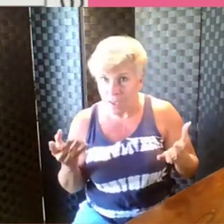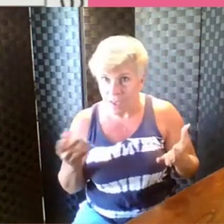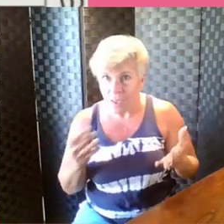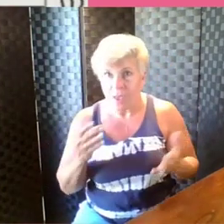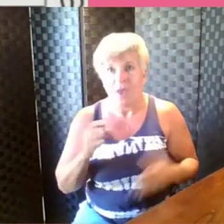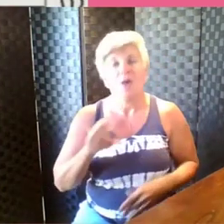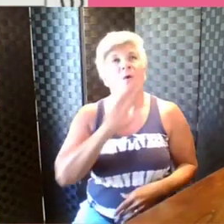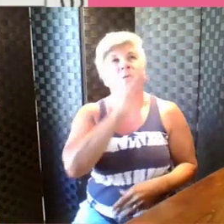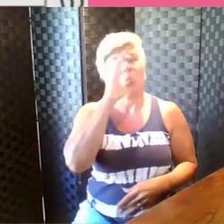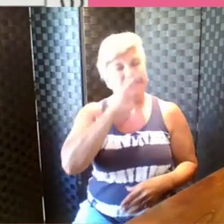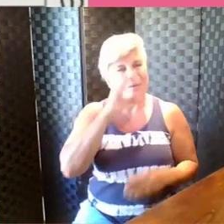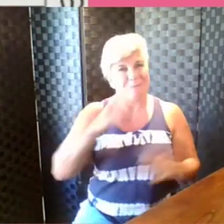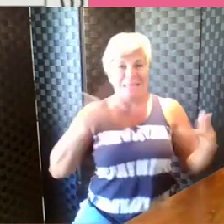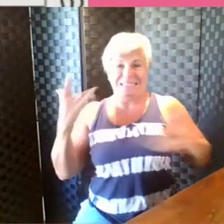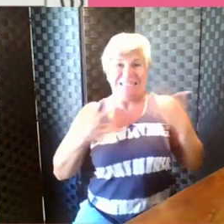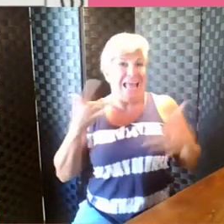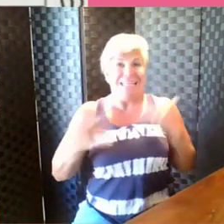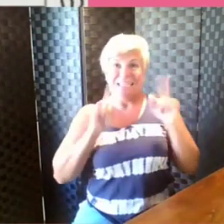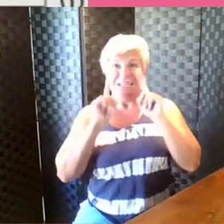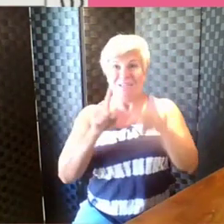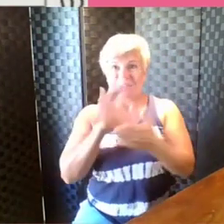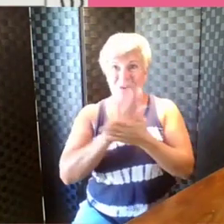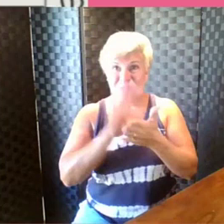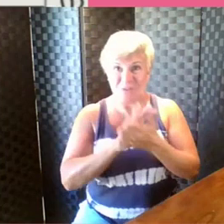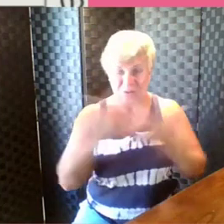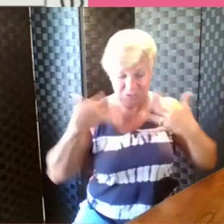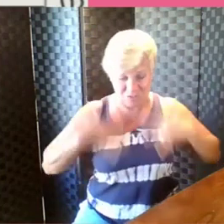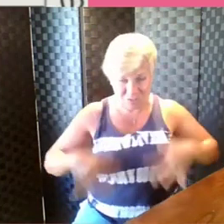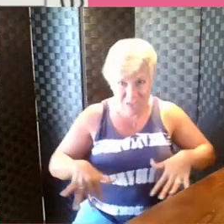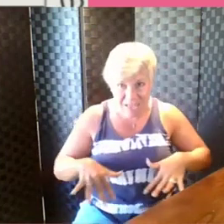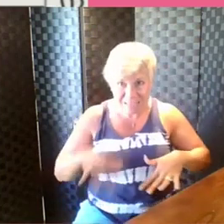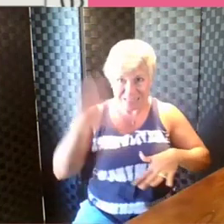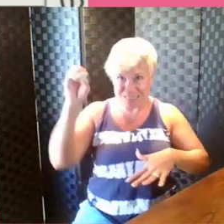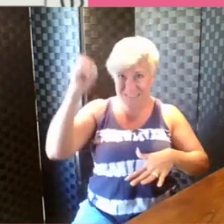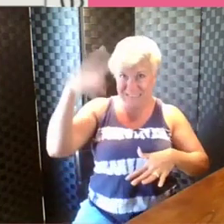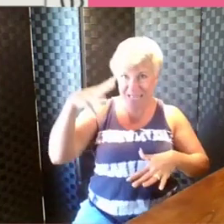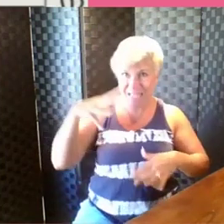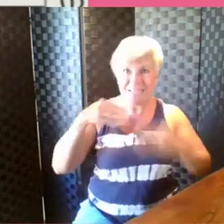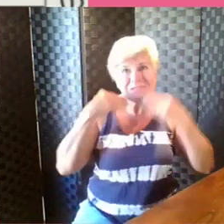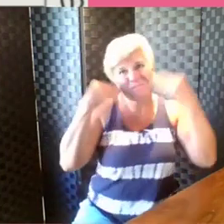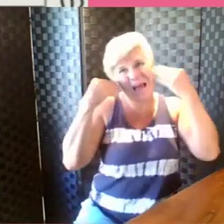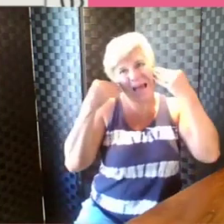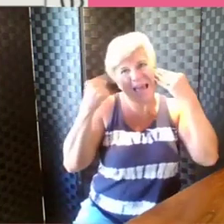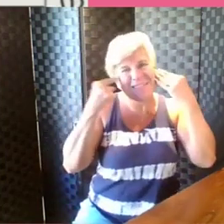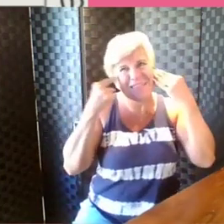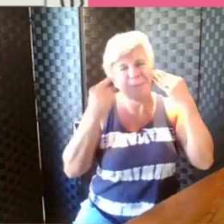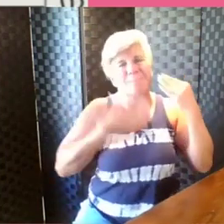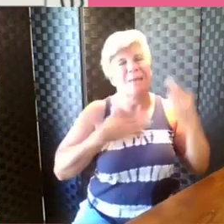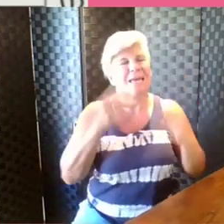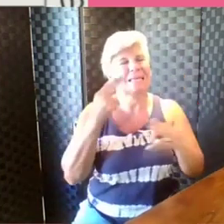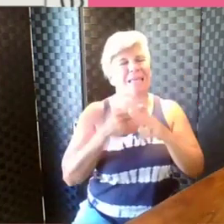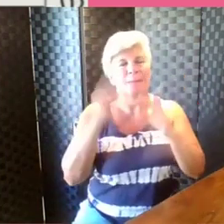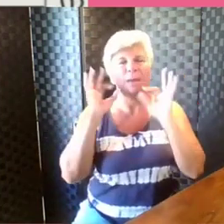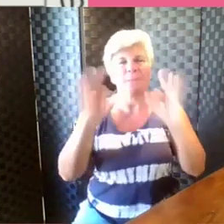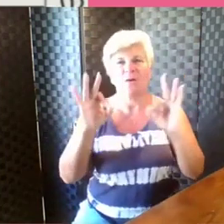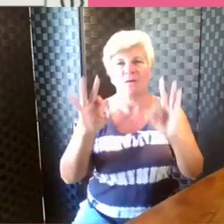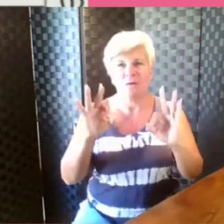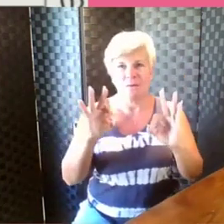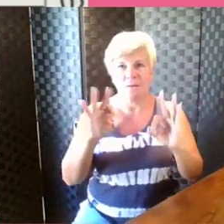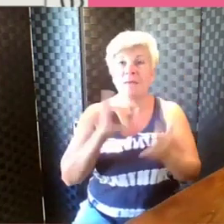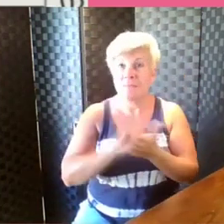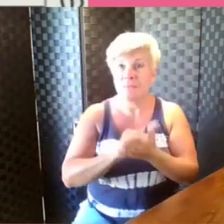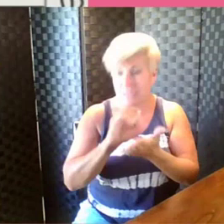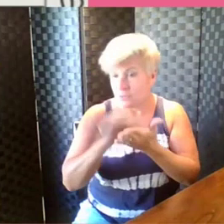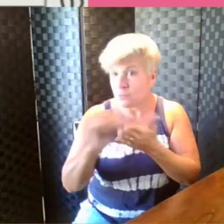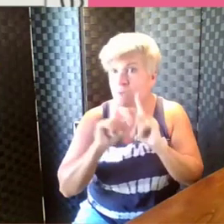Chrysanthemum is excited to start school, and she wears her sunniest dress and her brightest smile, and she thinks her name is perfect. That's the answer we would